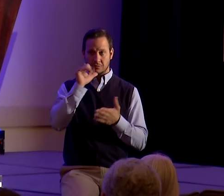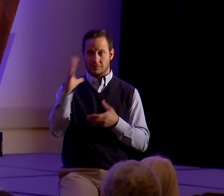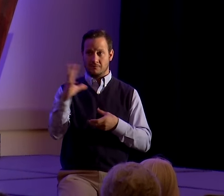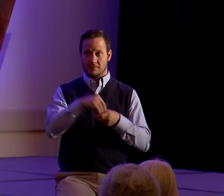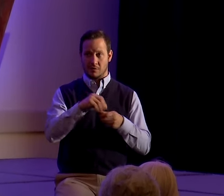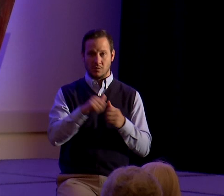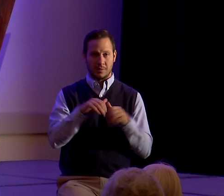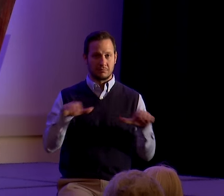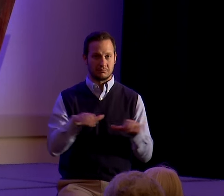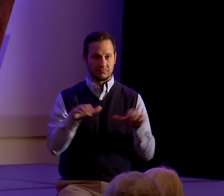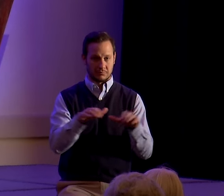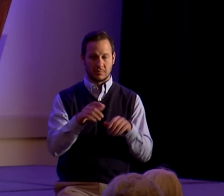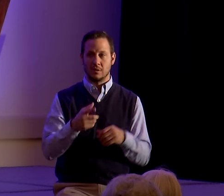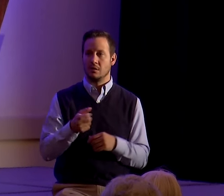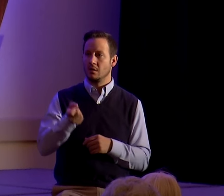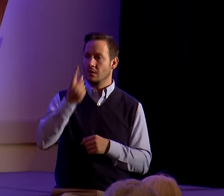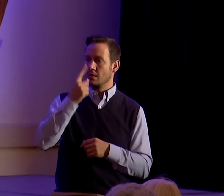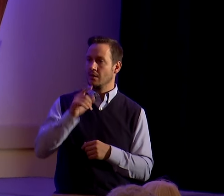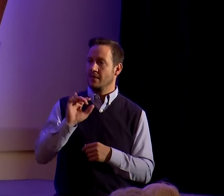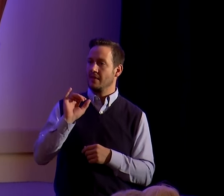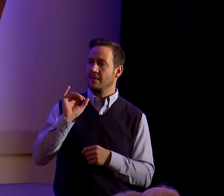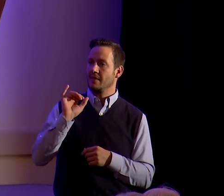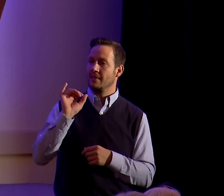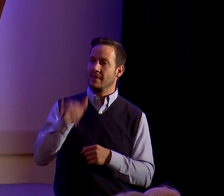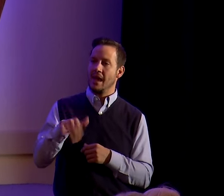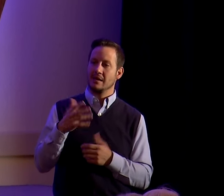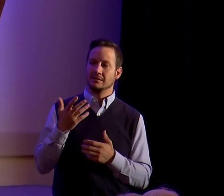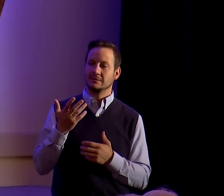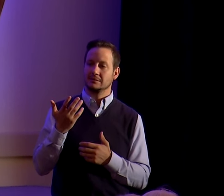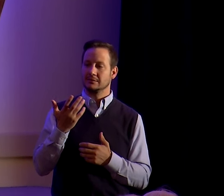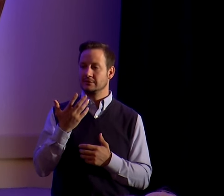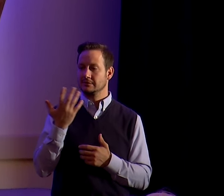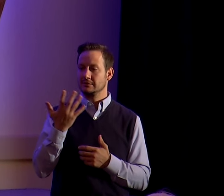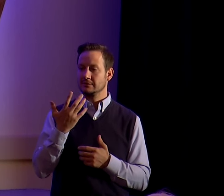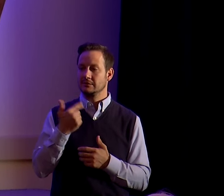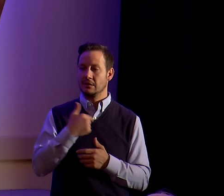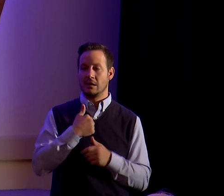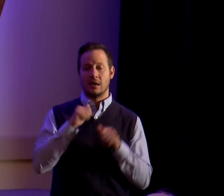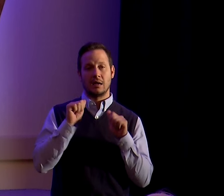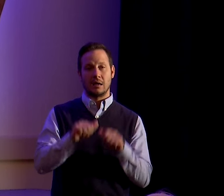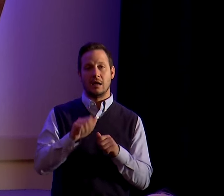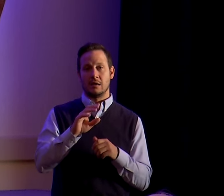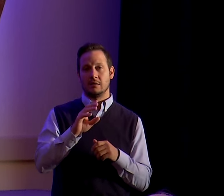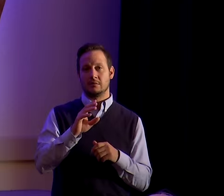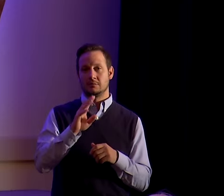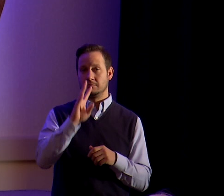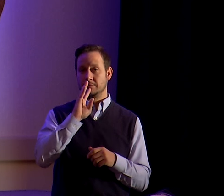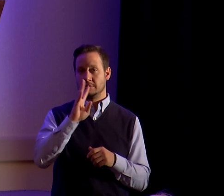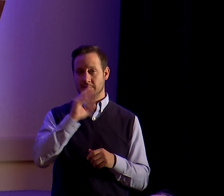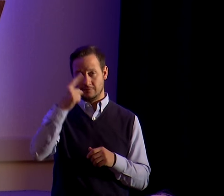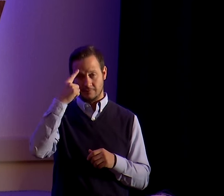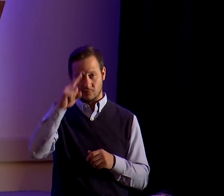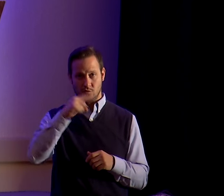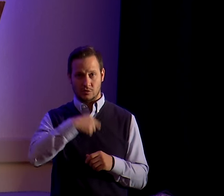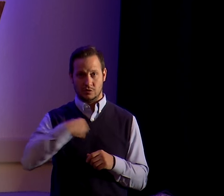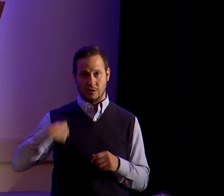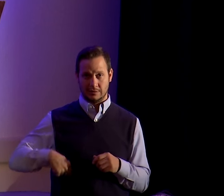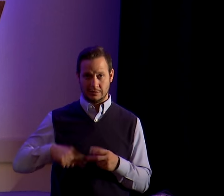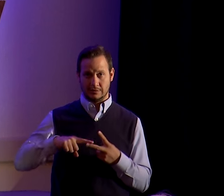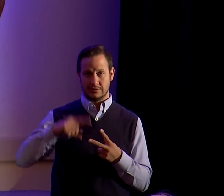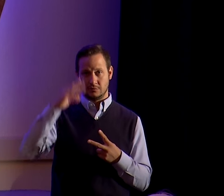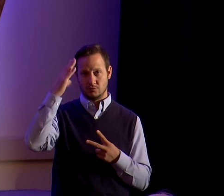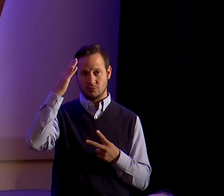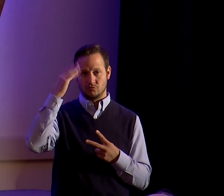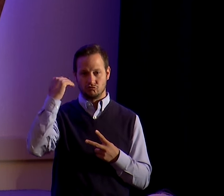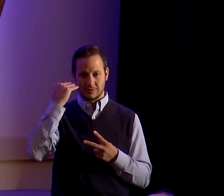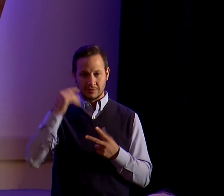activities. And that is pretty much, I can speak for the Chinese, Koreans, and